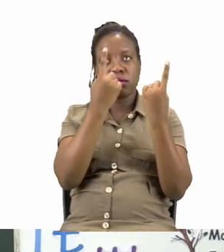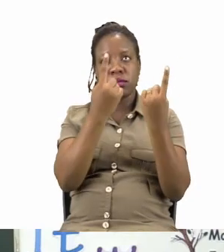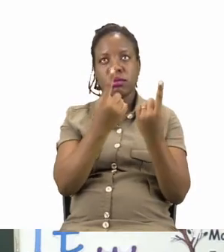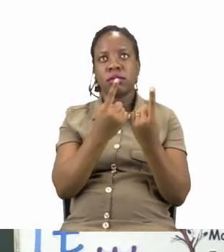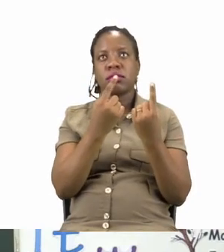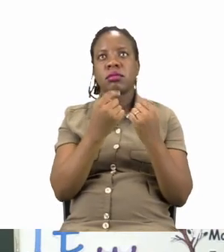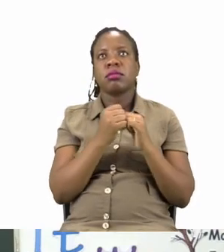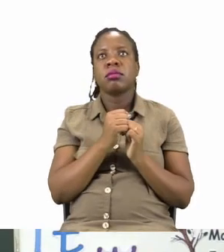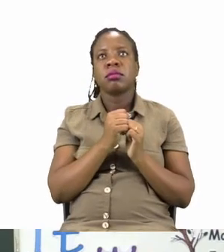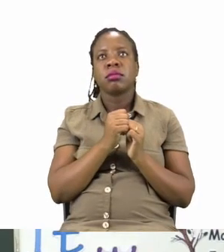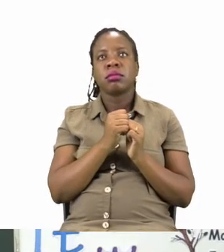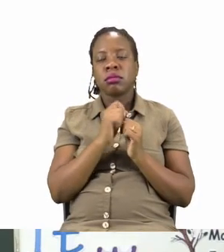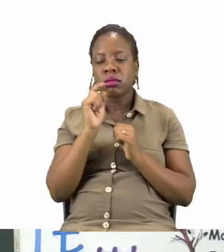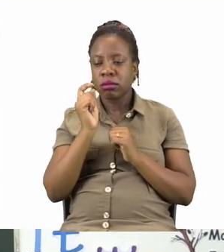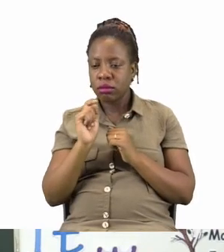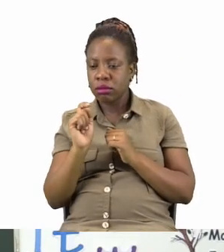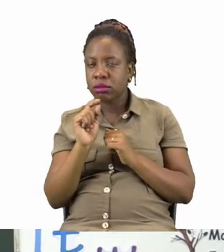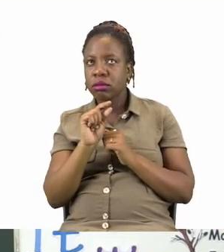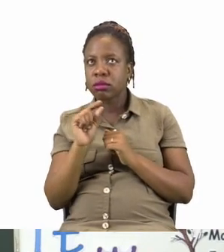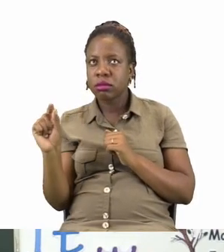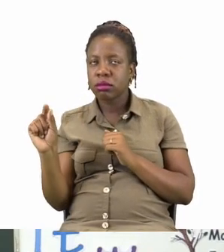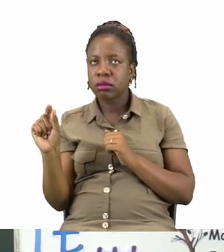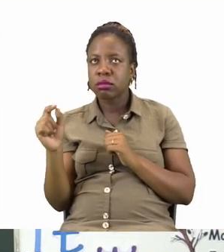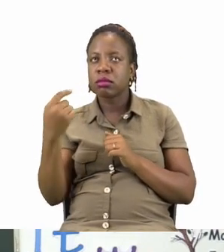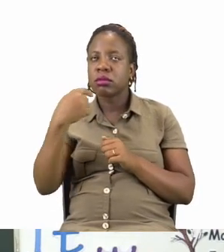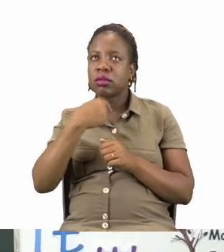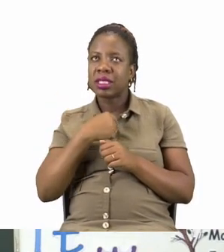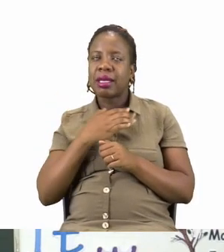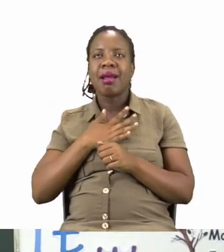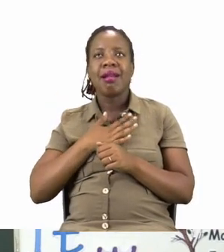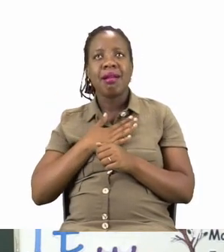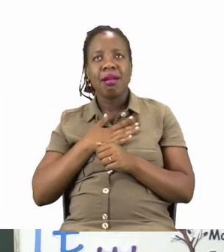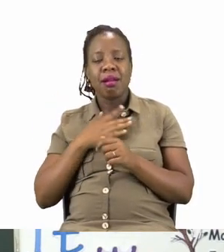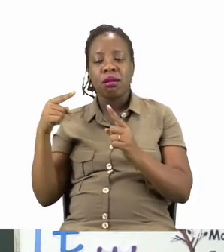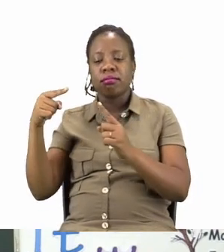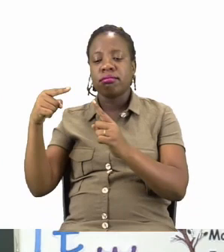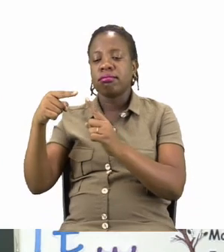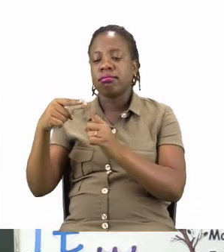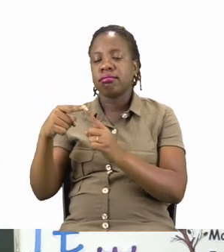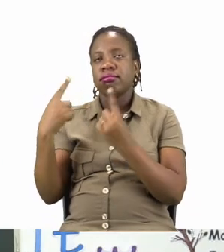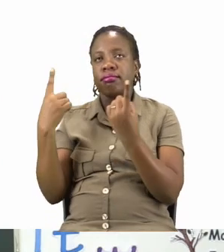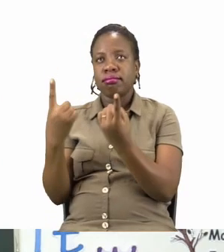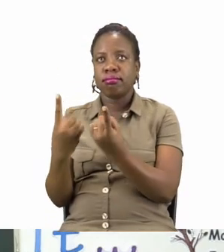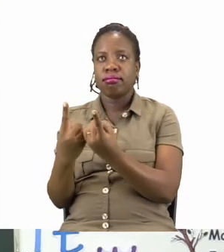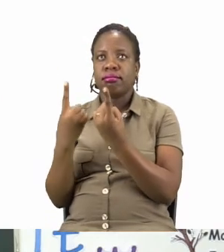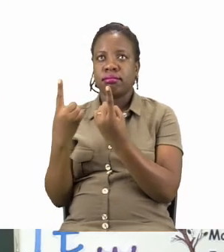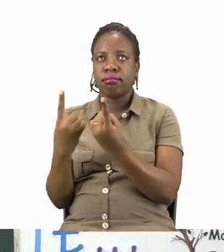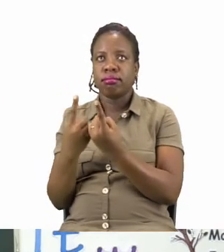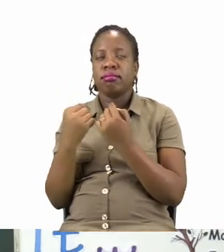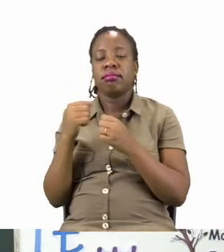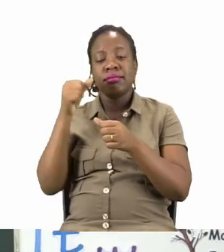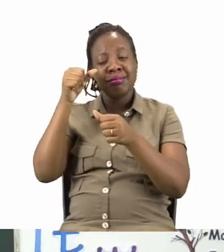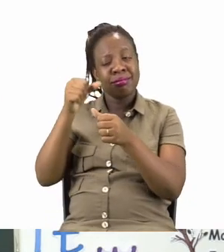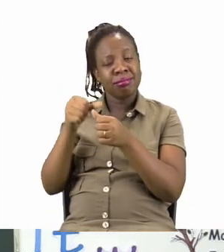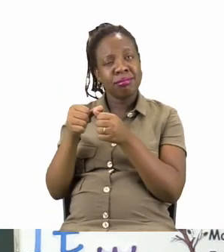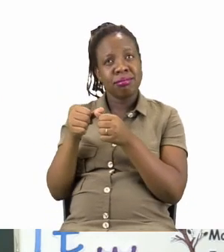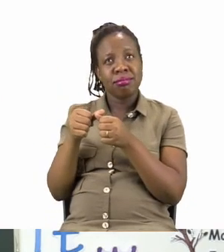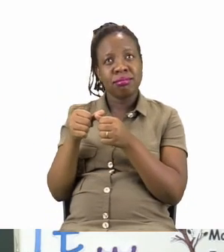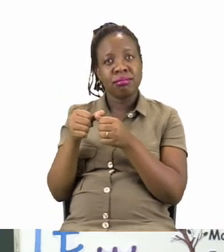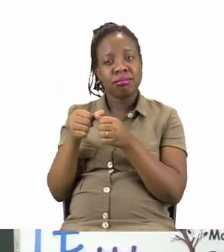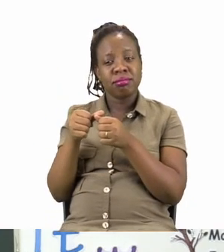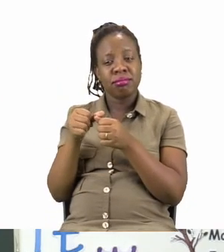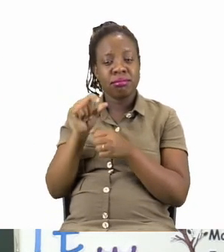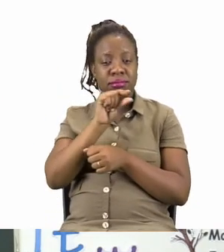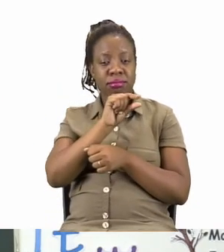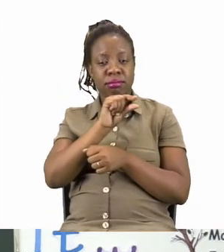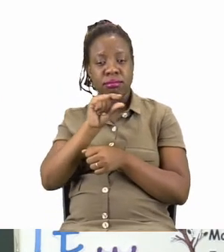sentence. So my sentence reads, I like to play. Now once again, remember everyone, you